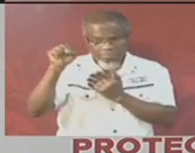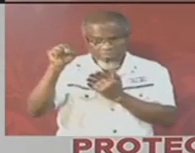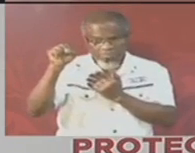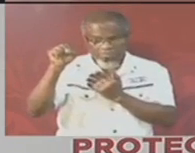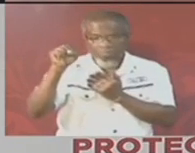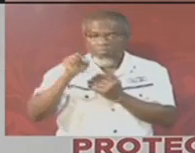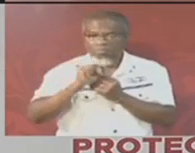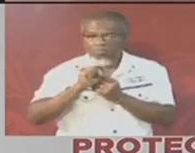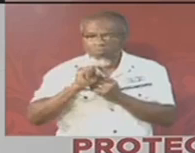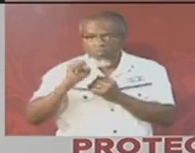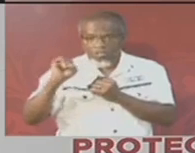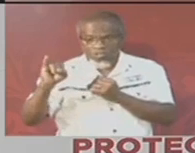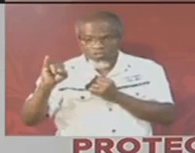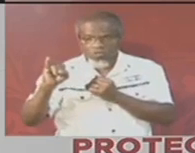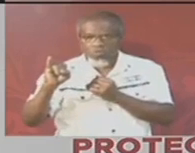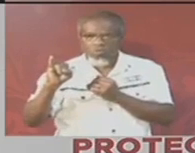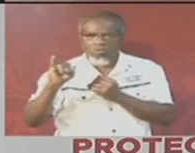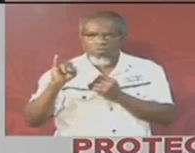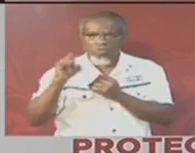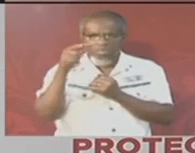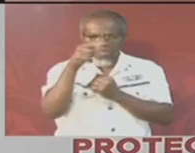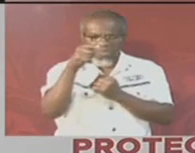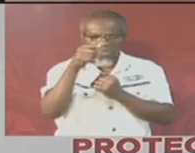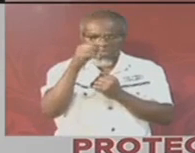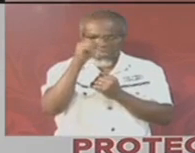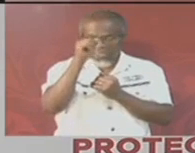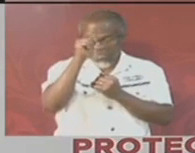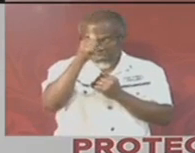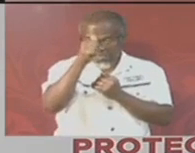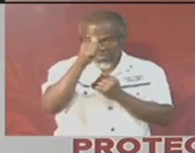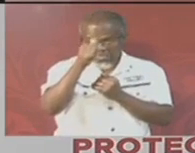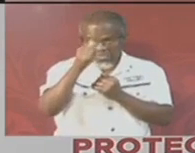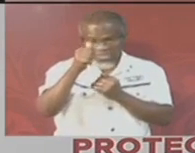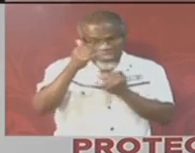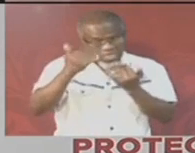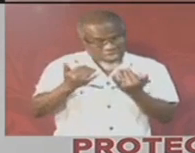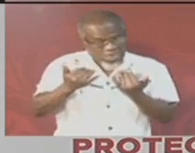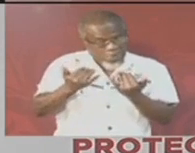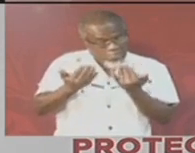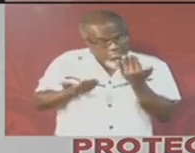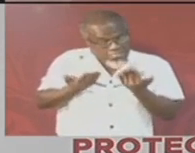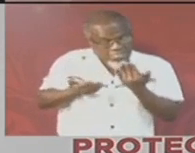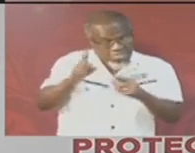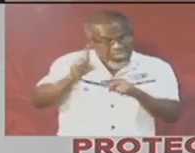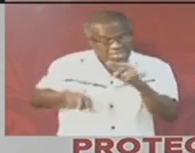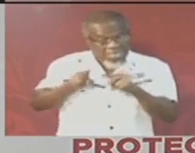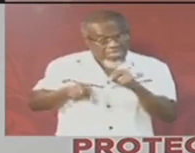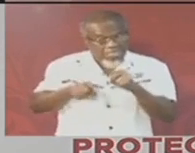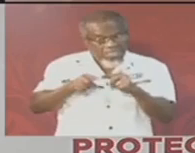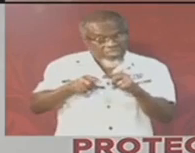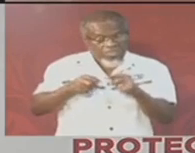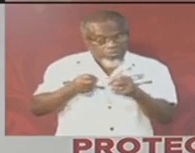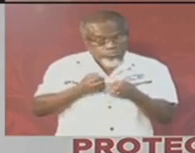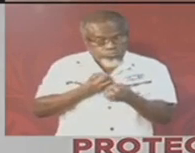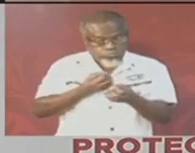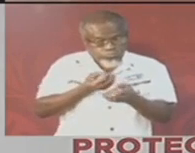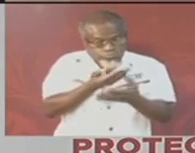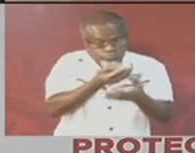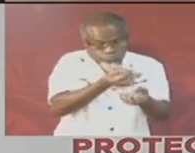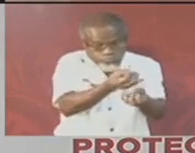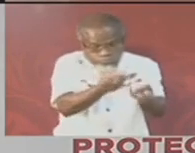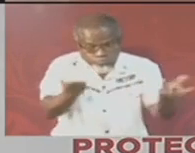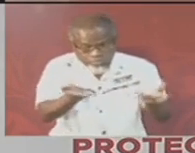India, Serum Institute of India now possibly cannot even supply vaccines for their own domestic